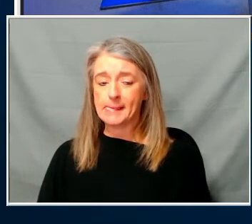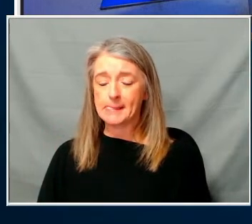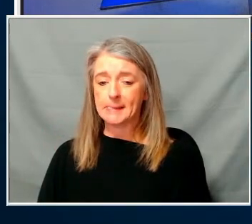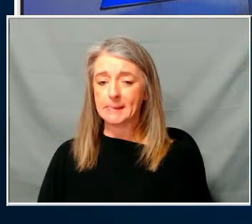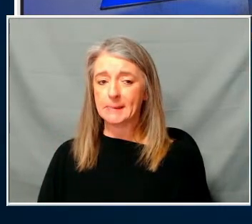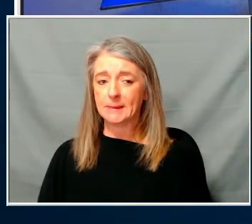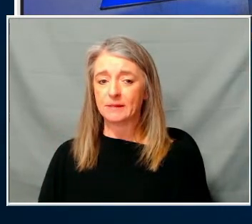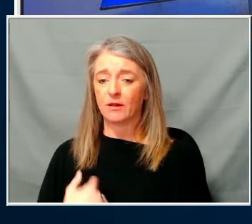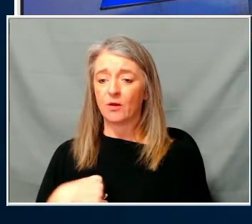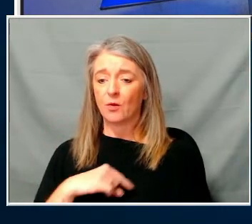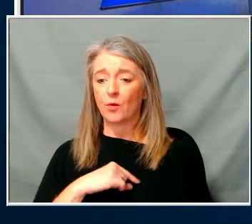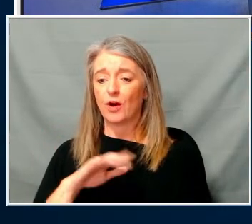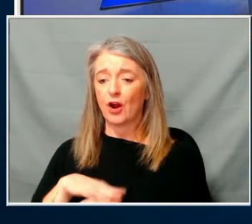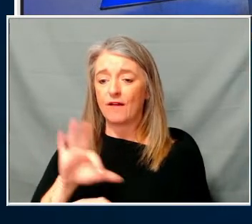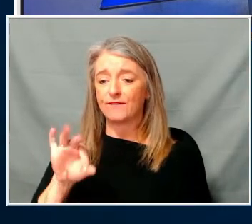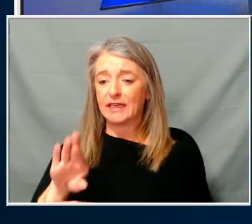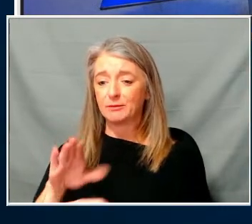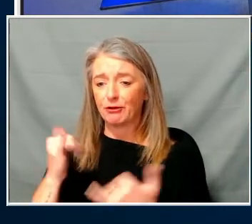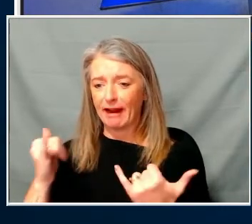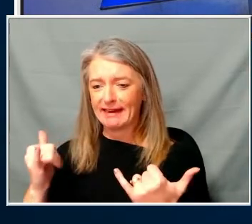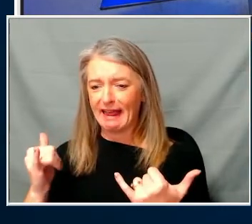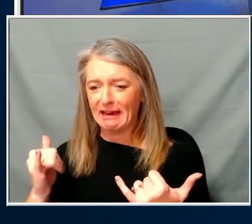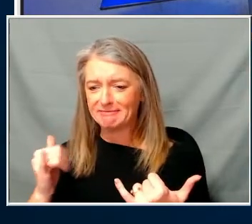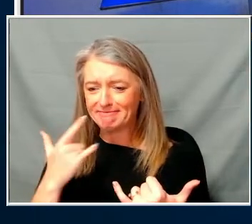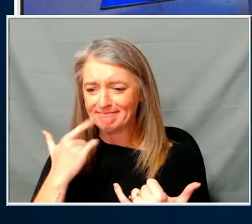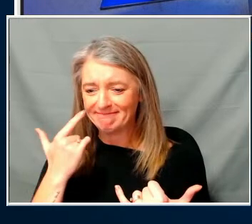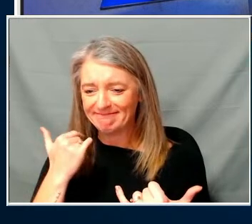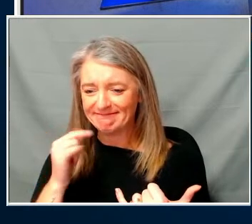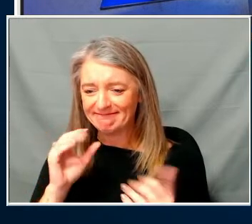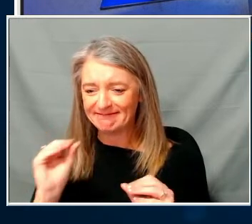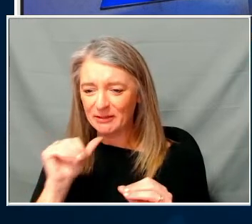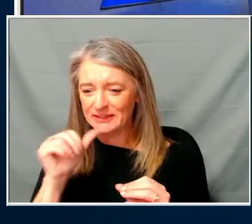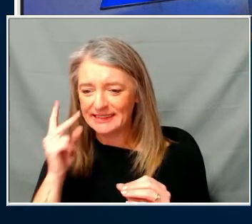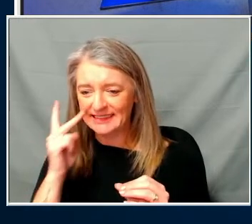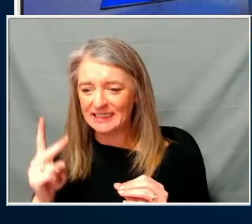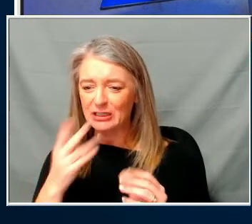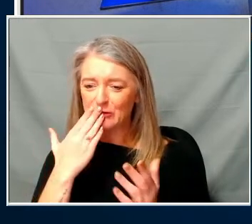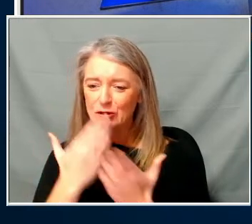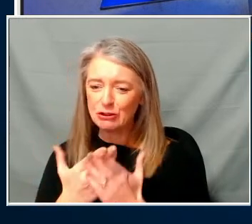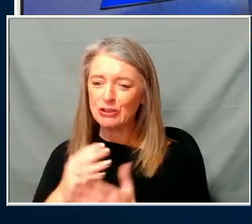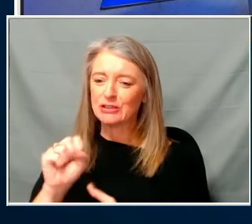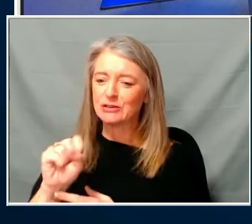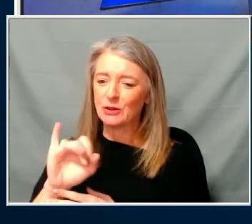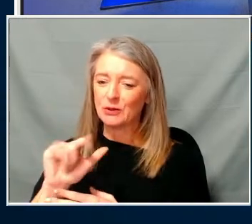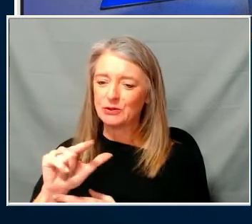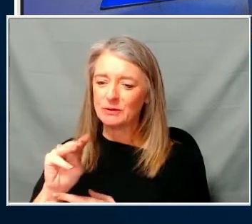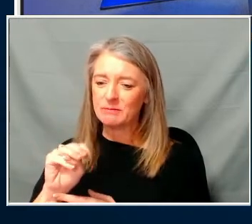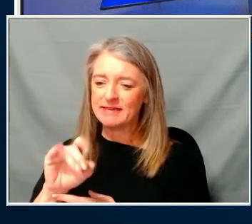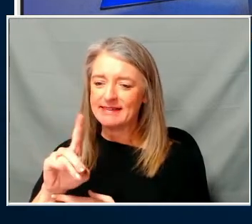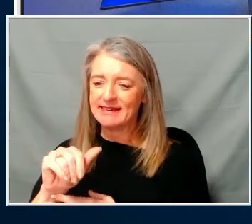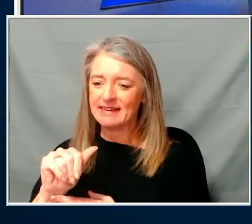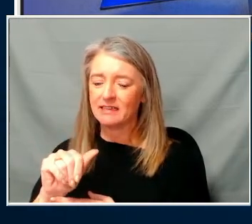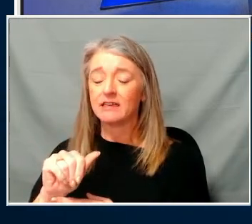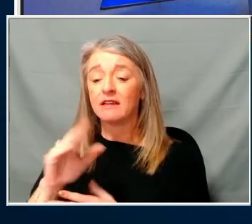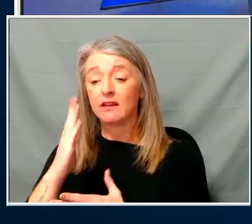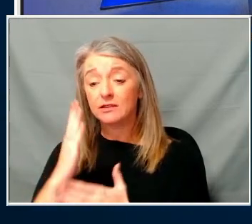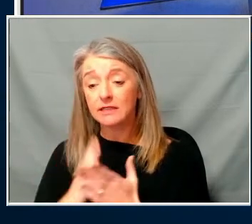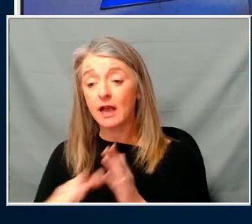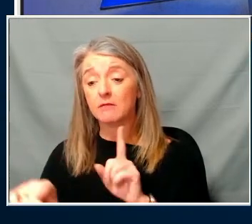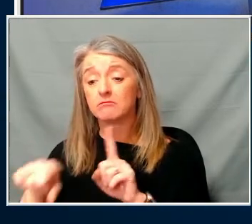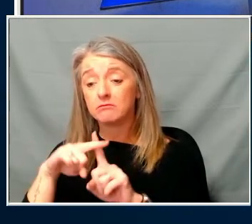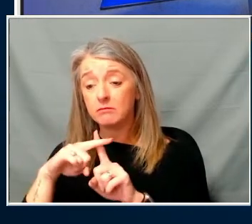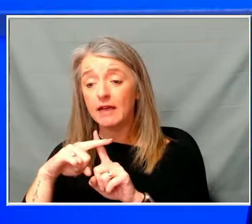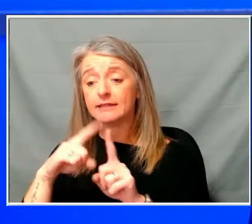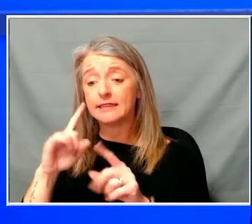on Facebook. Just nothing to see here. But this is good social media. Exactly. And there are good aspects of social media.